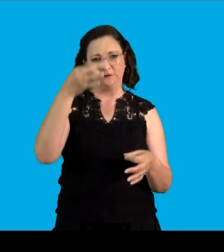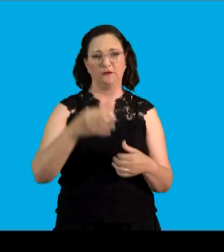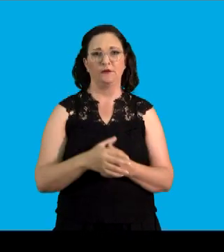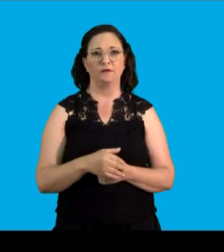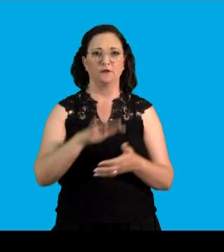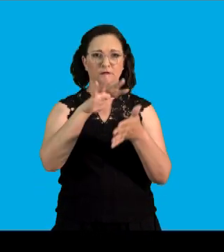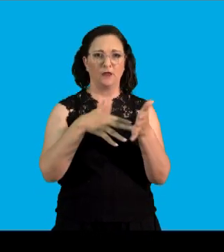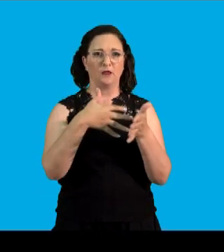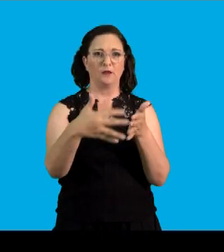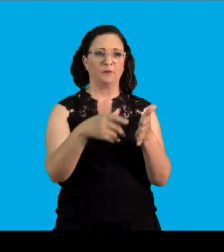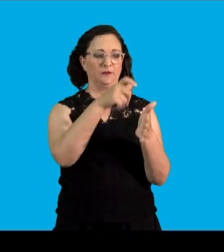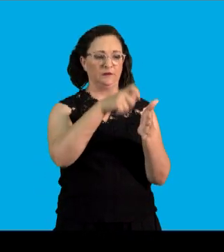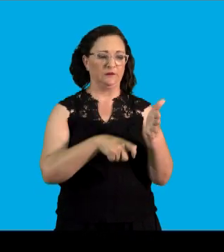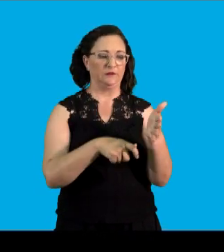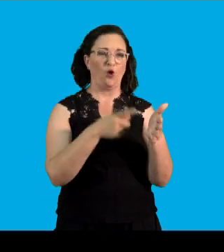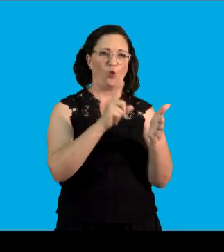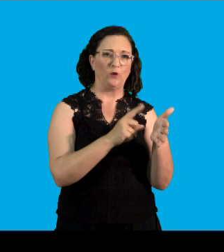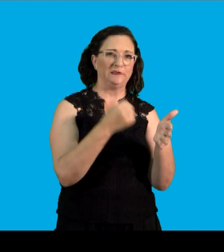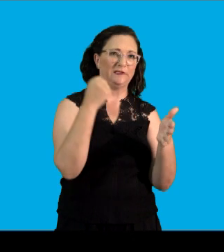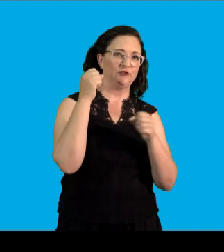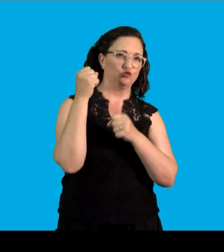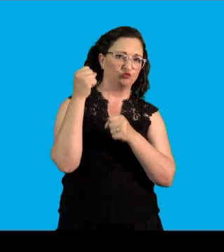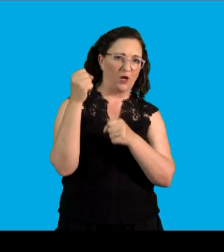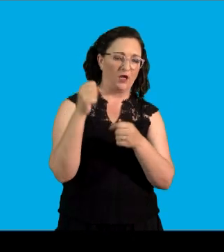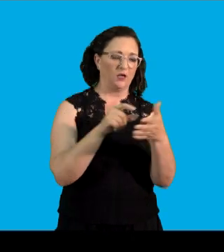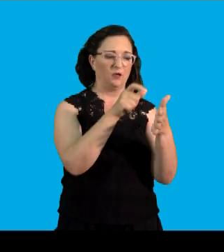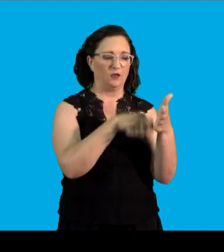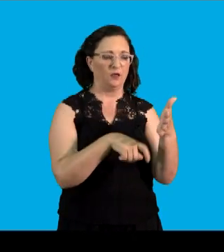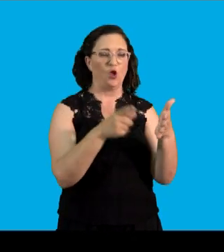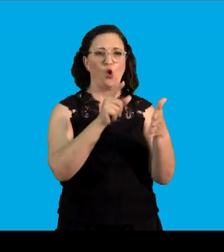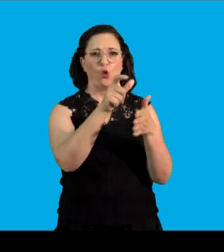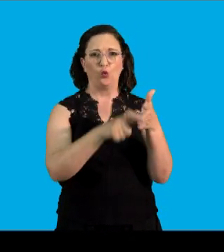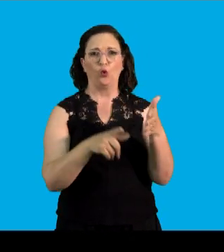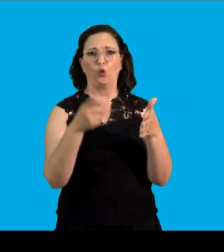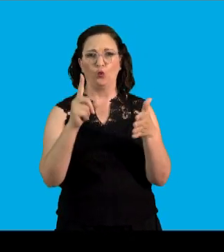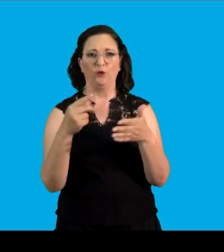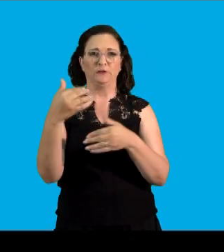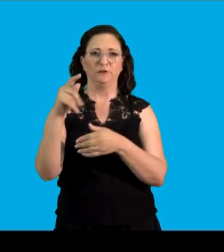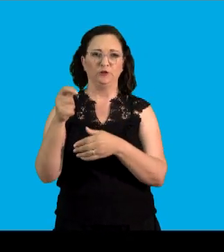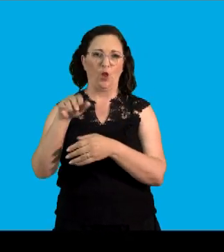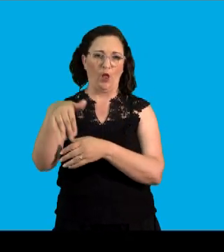strike and lockout, and then you write what is a strike, what is a lockout. Remember the distinctions does not